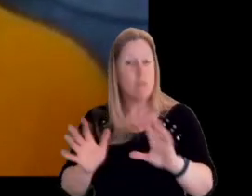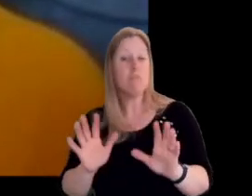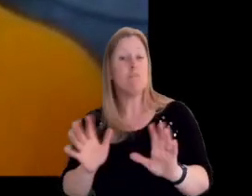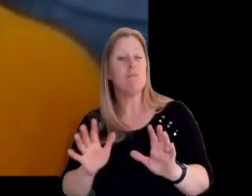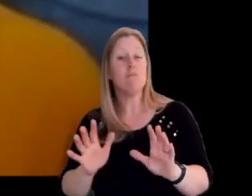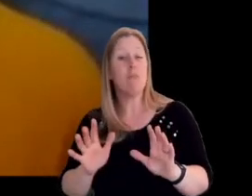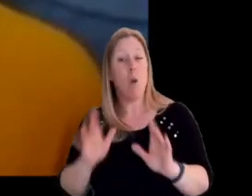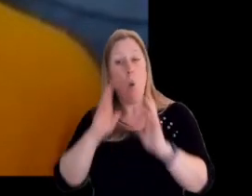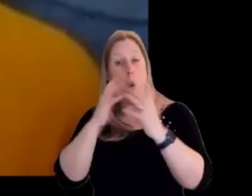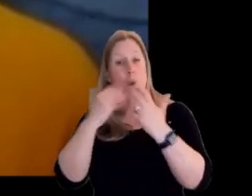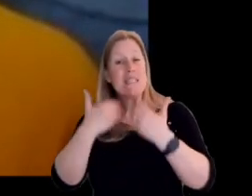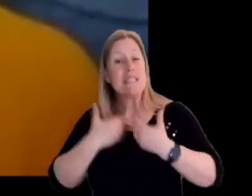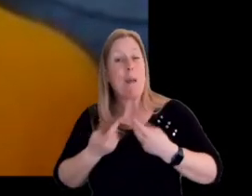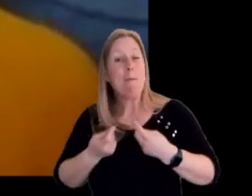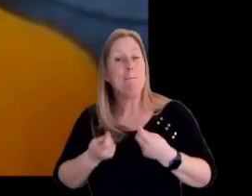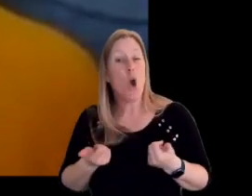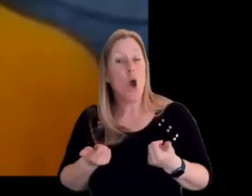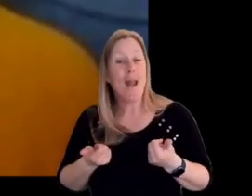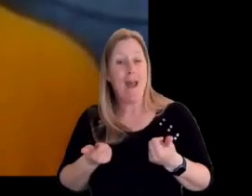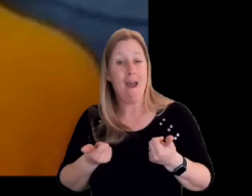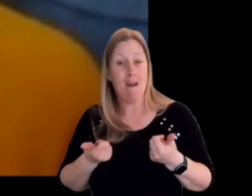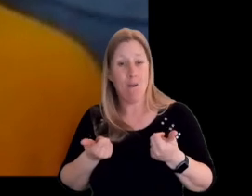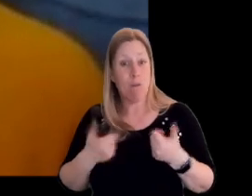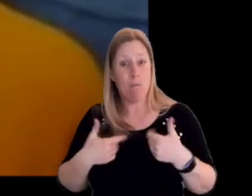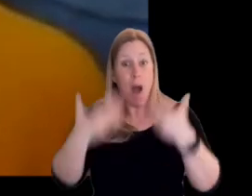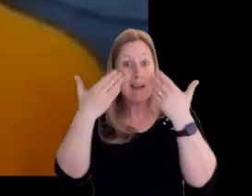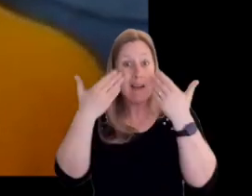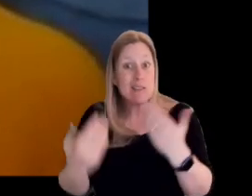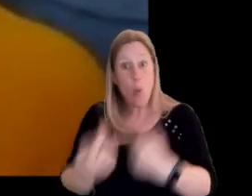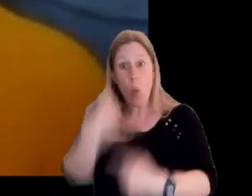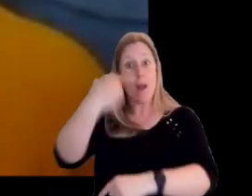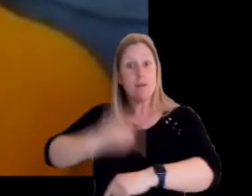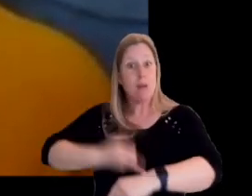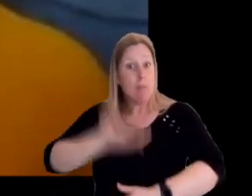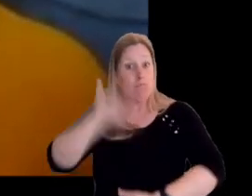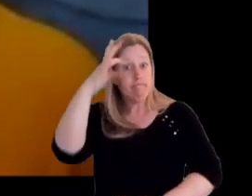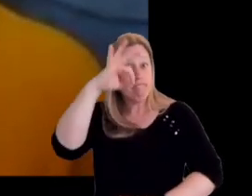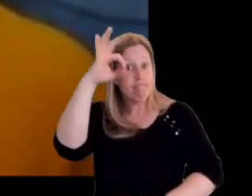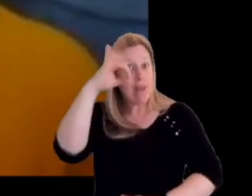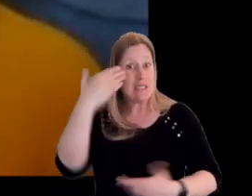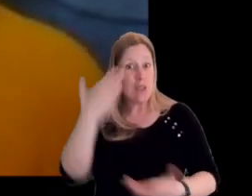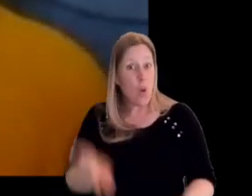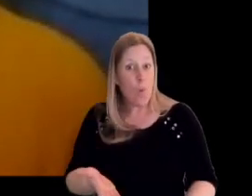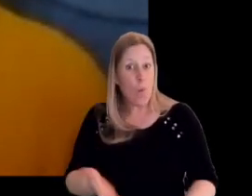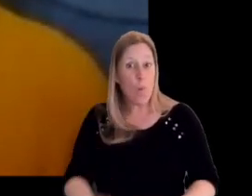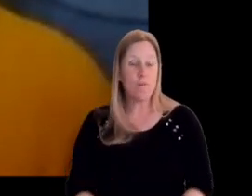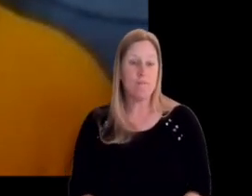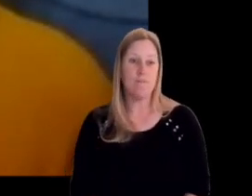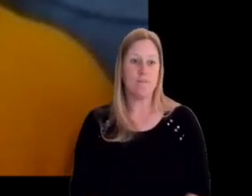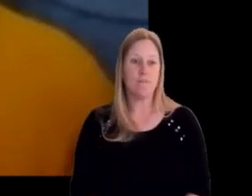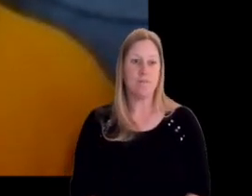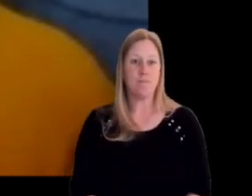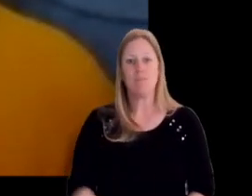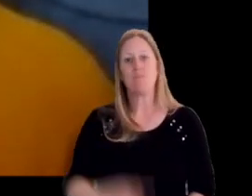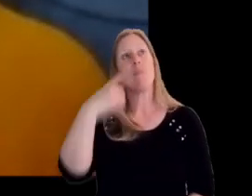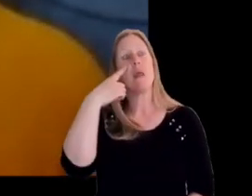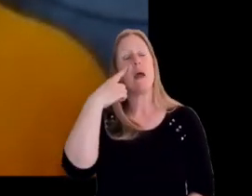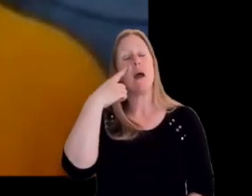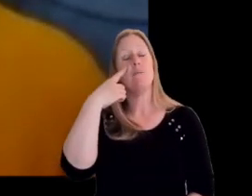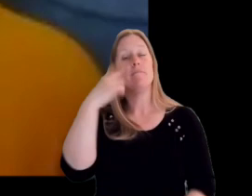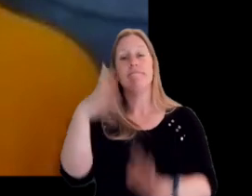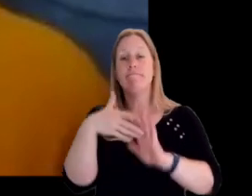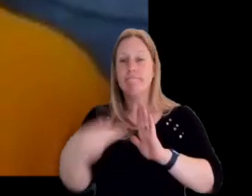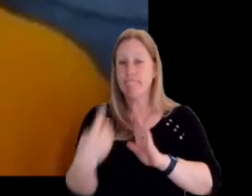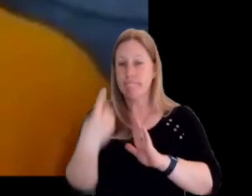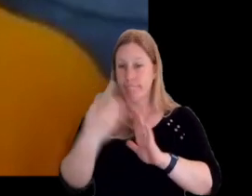autistic burnout, that I didn't know that. And like the time that I